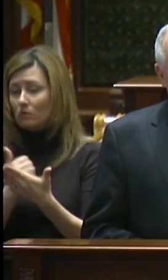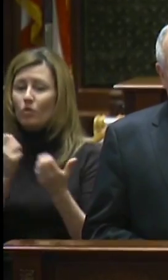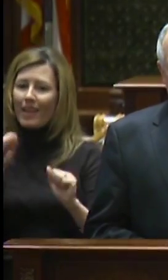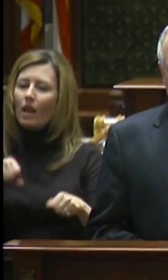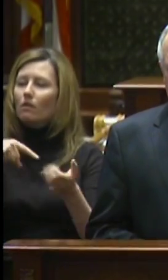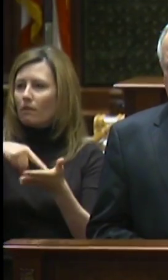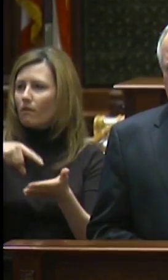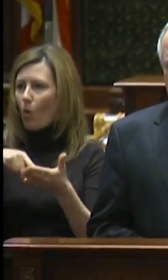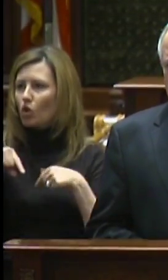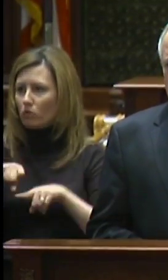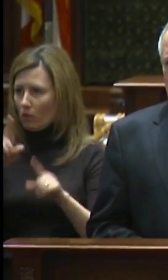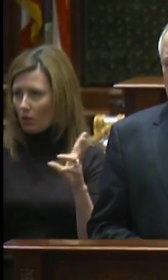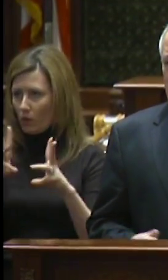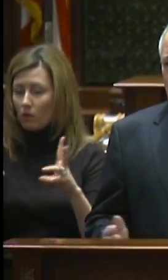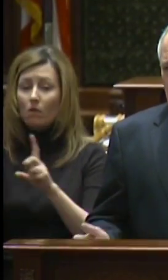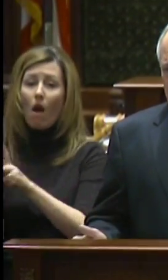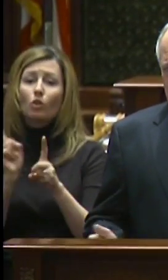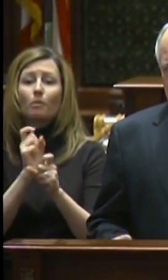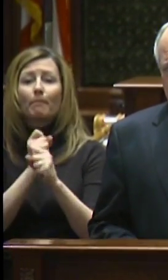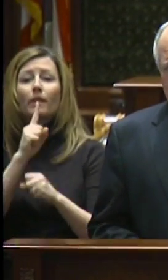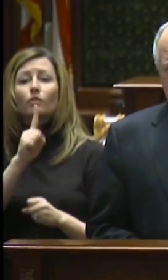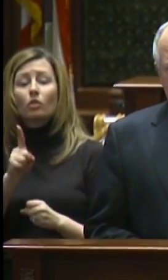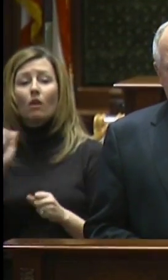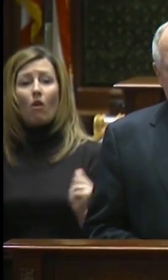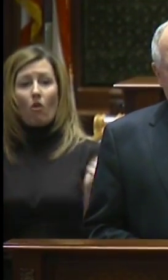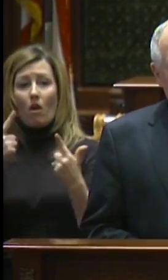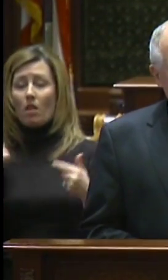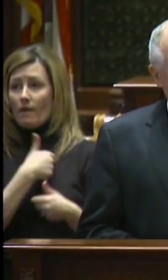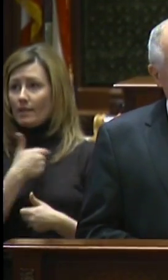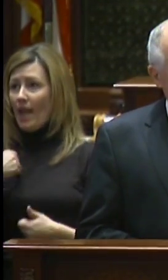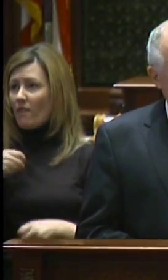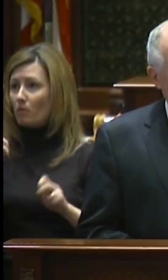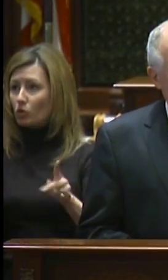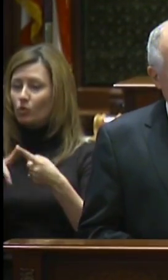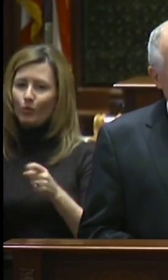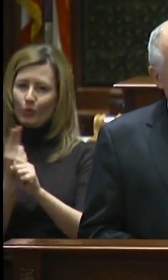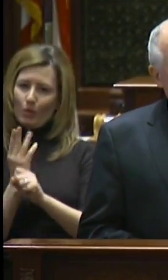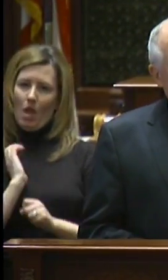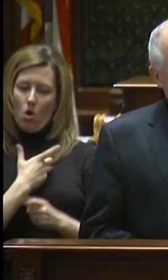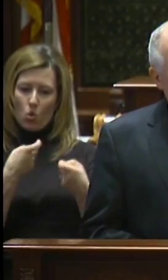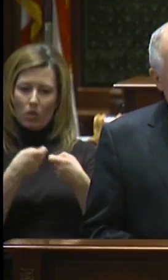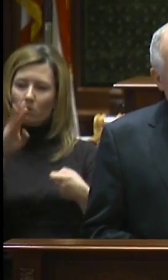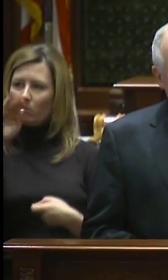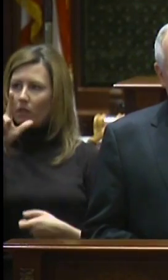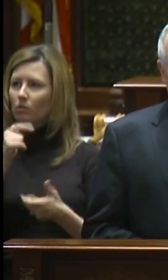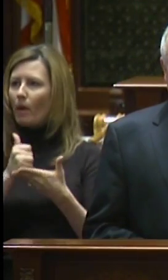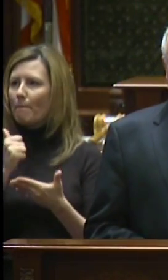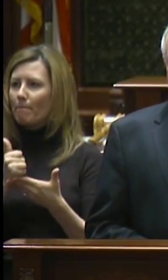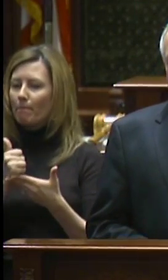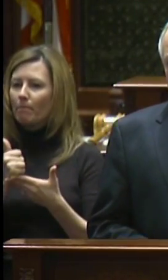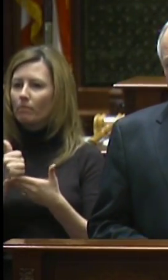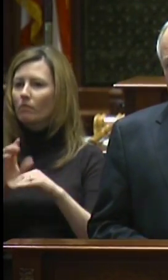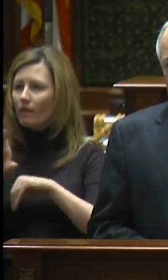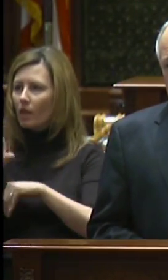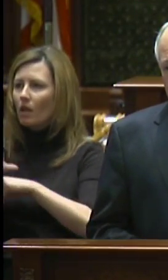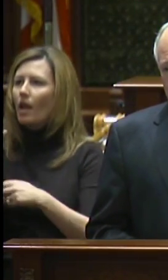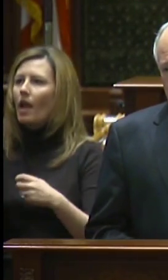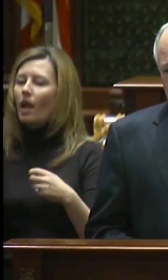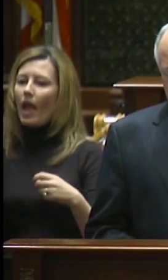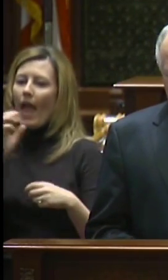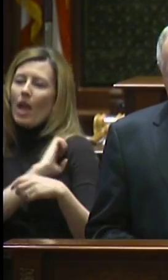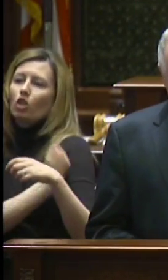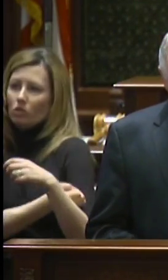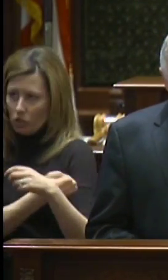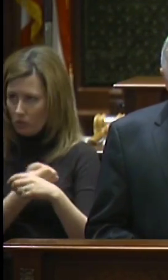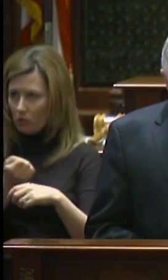winter, as well as making sure that all of us have an opportunity to use our utility bill to help finance energy efficient